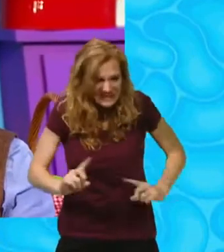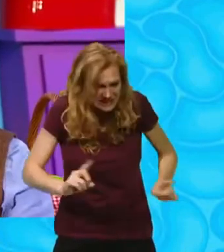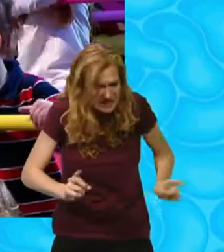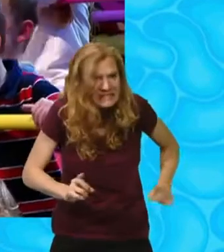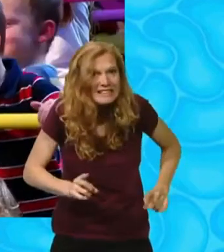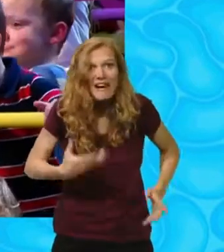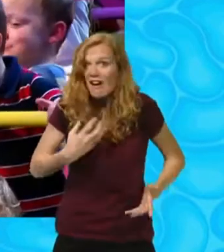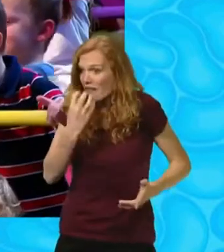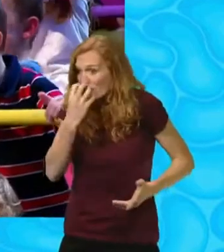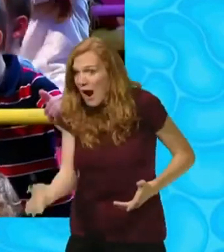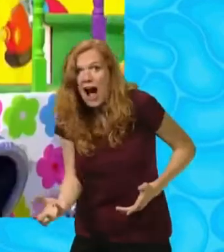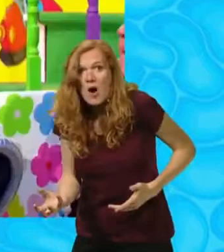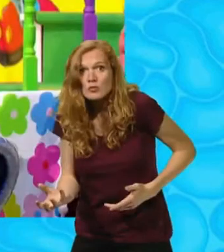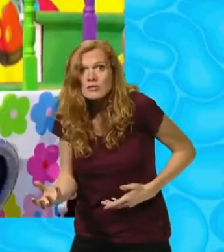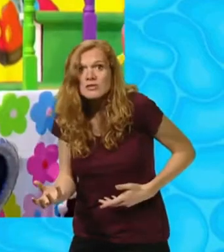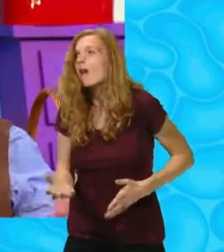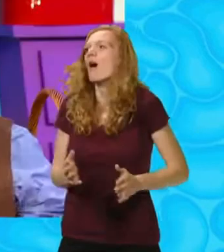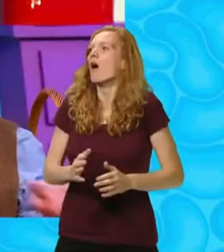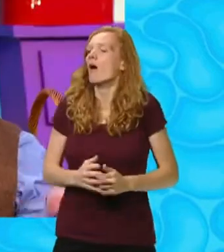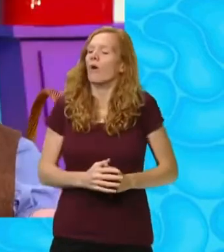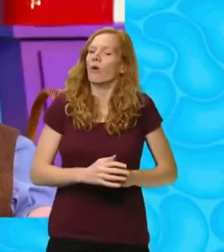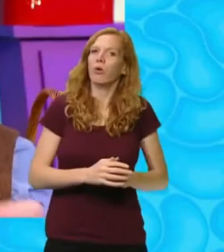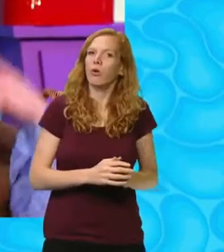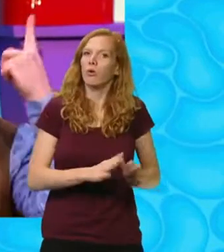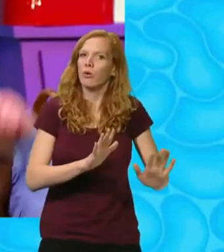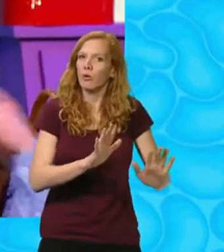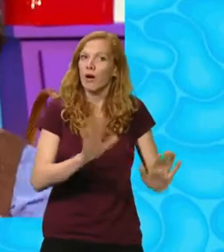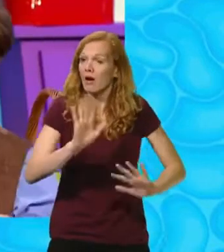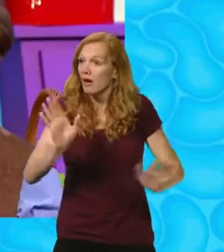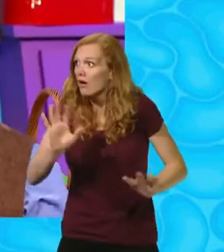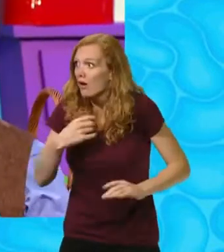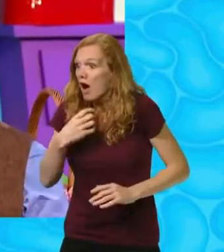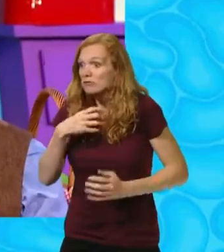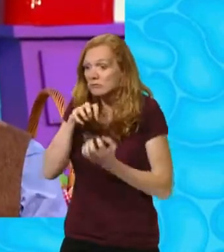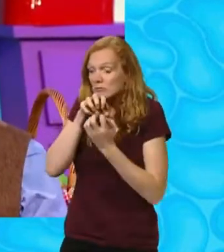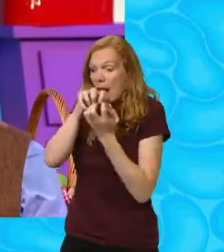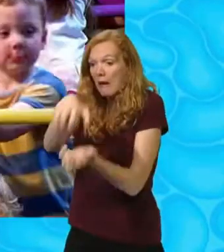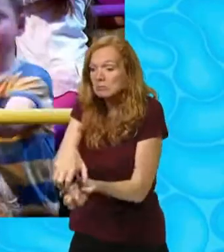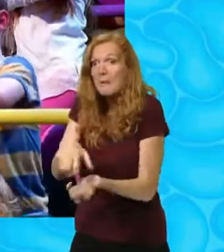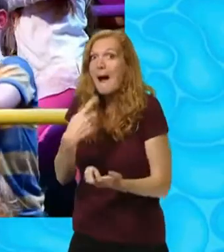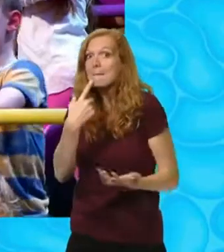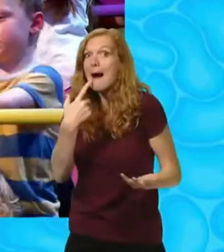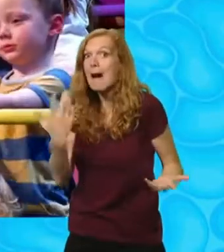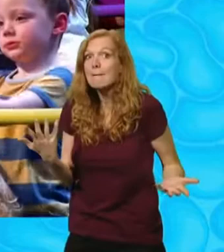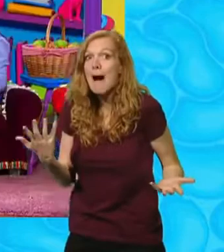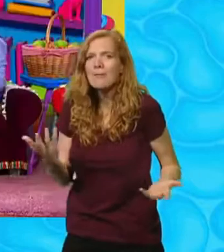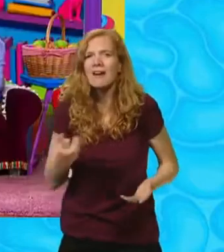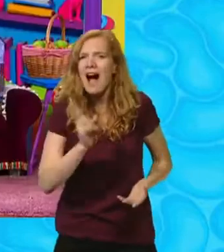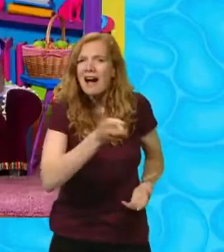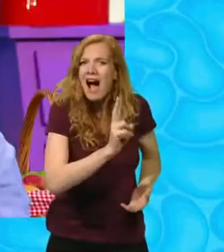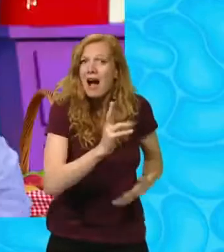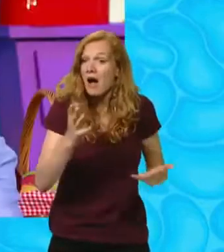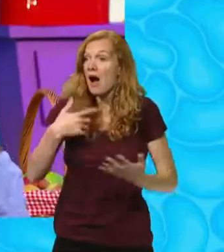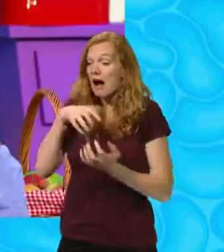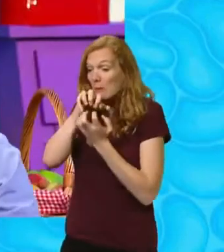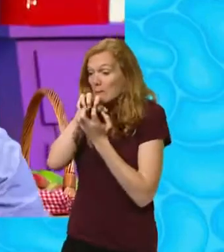have fallen out! One more time. I said my teeth have fallen out! Come again.